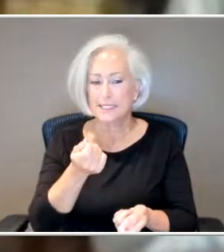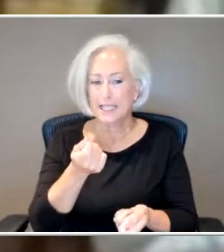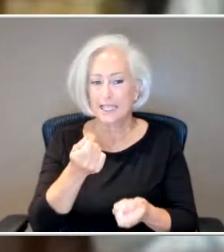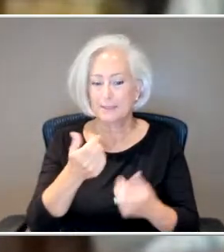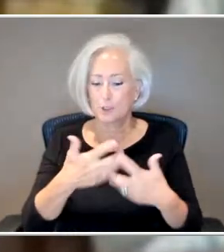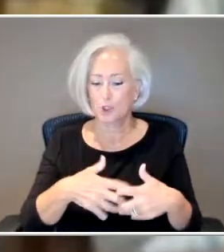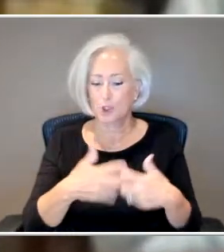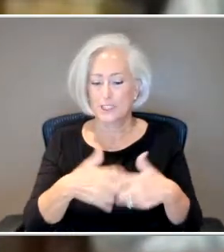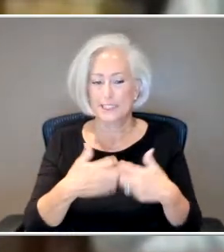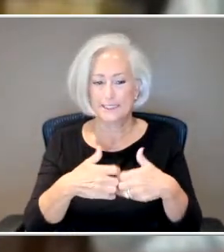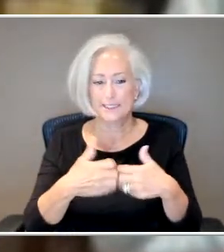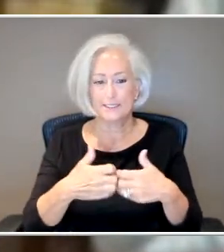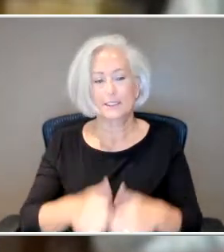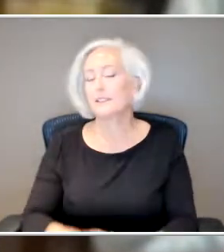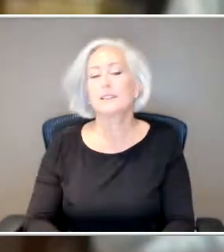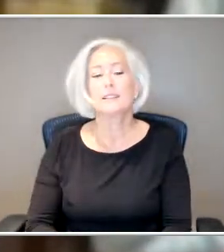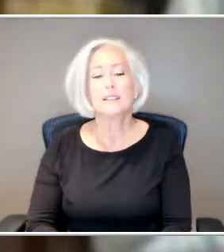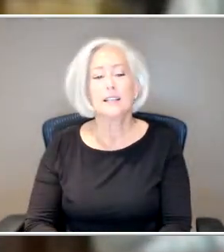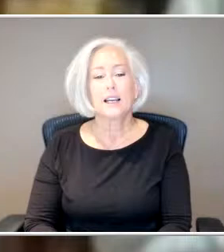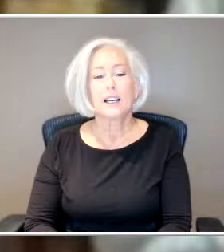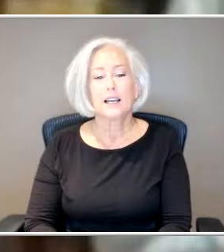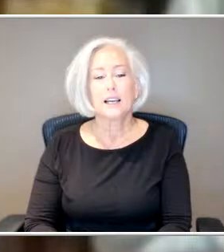machine.